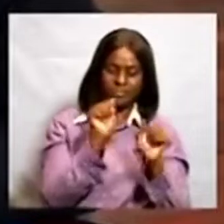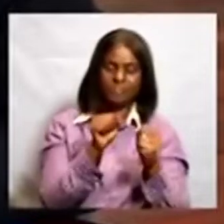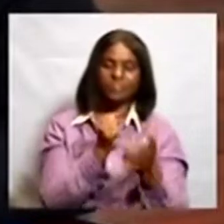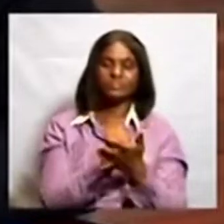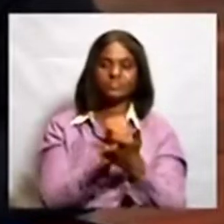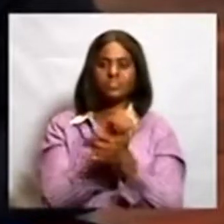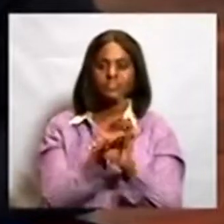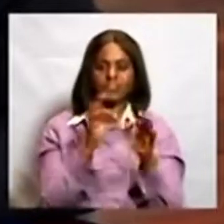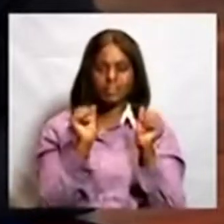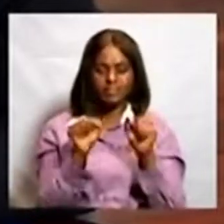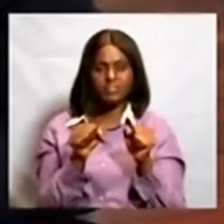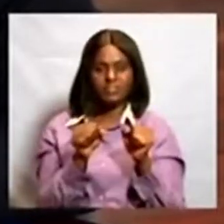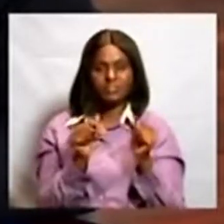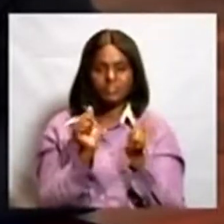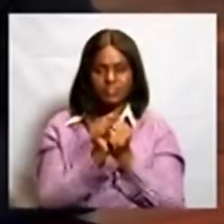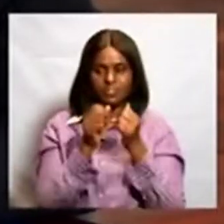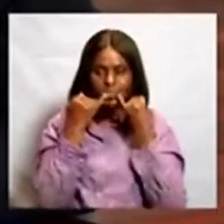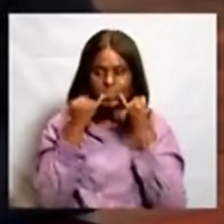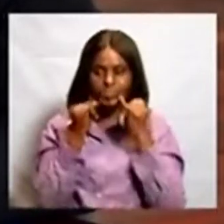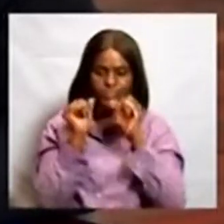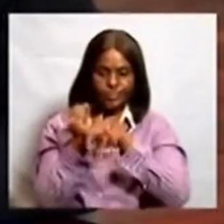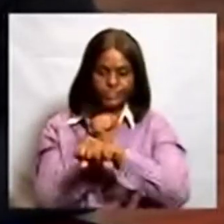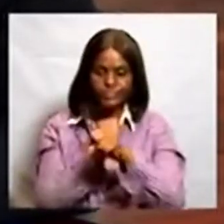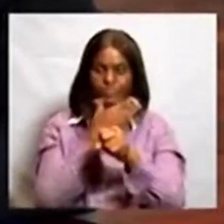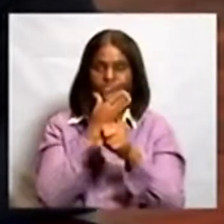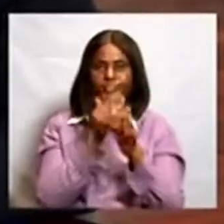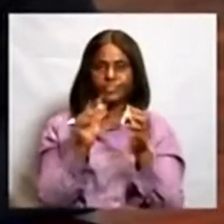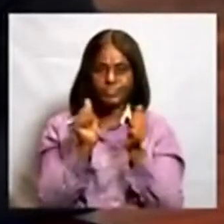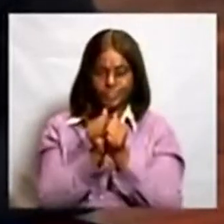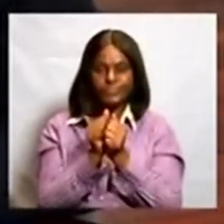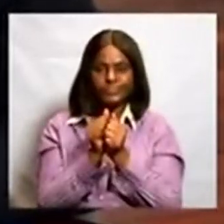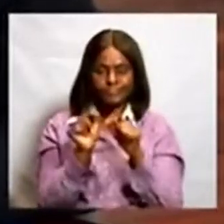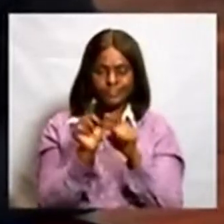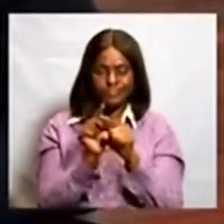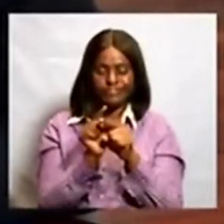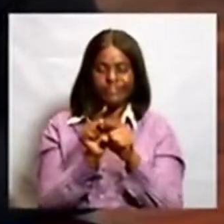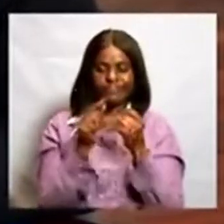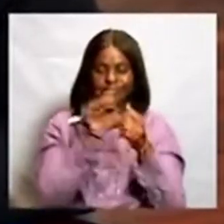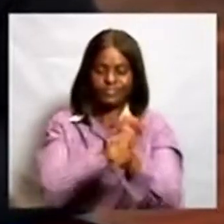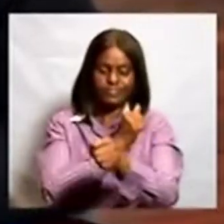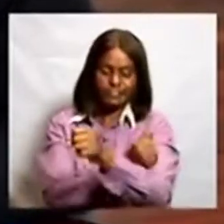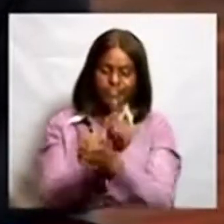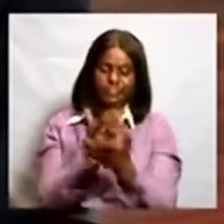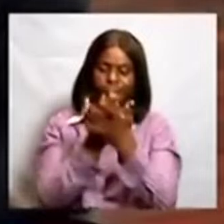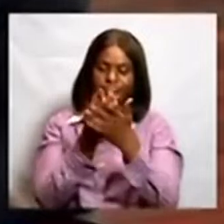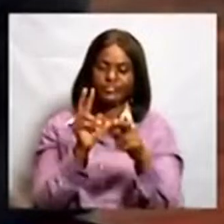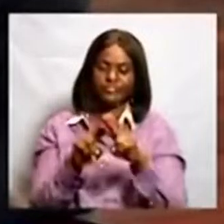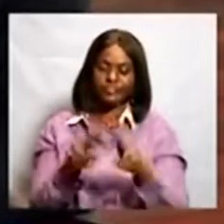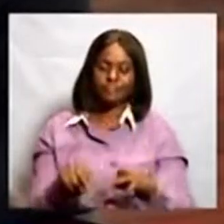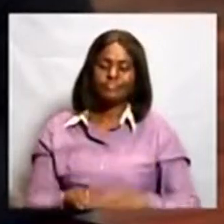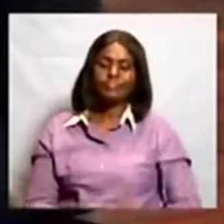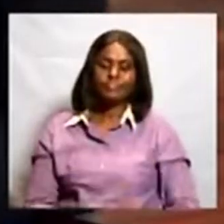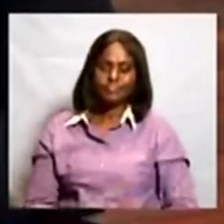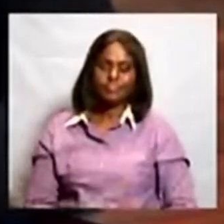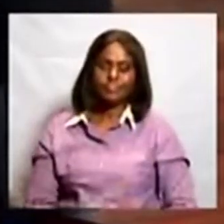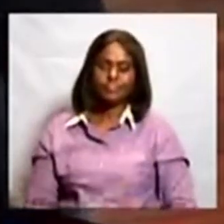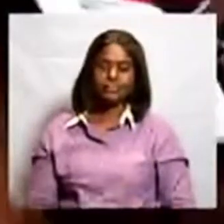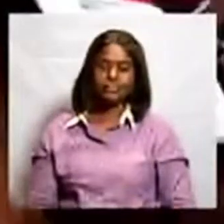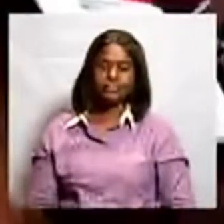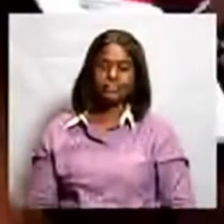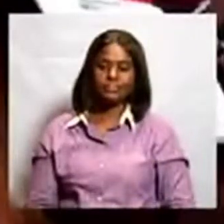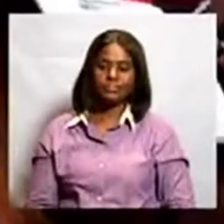addressed with the Data Protection Commissioner as well as with the appropriate authorities. I submit, Chair. Yeah, but you see,